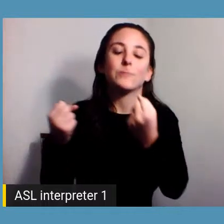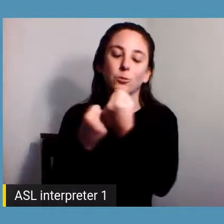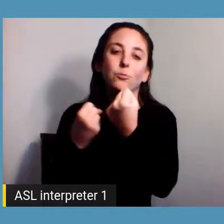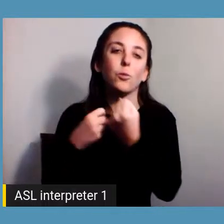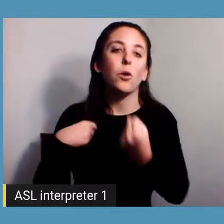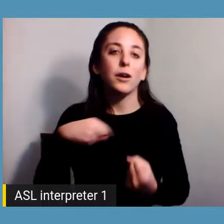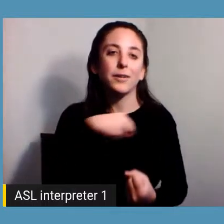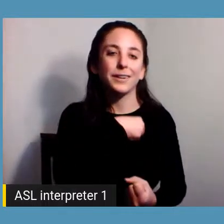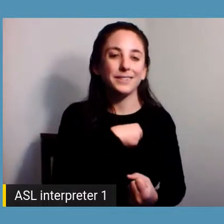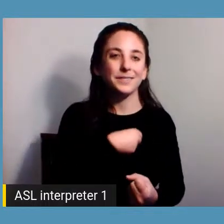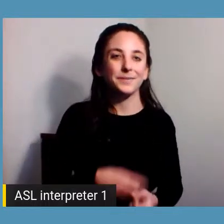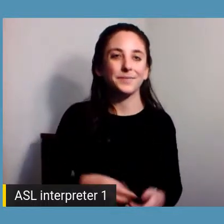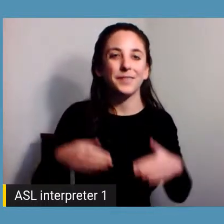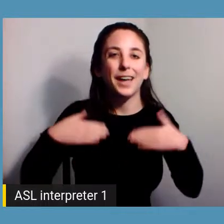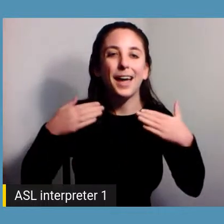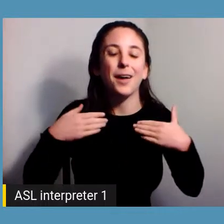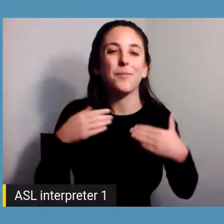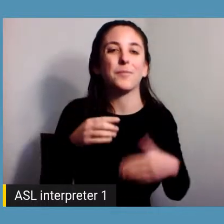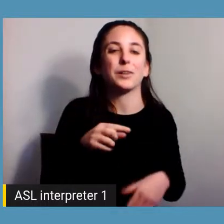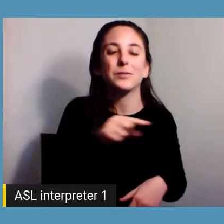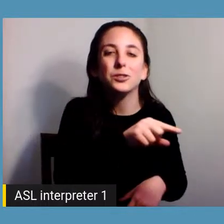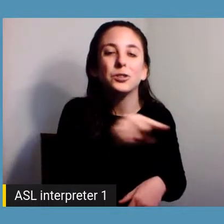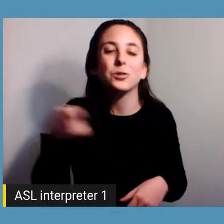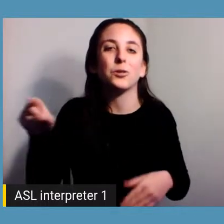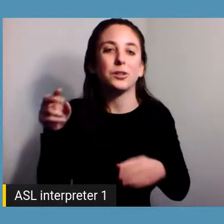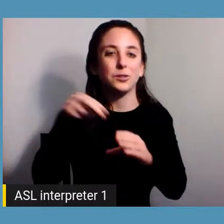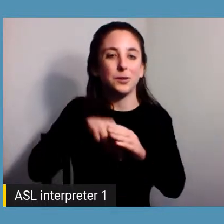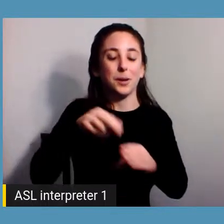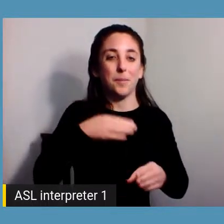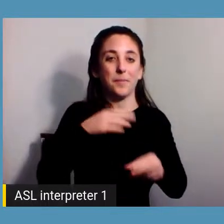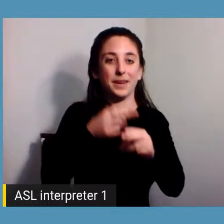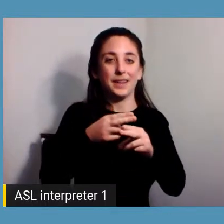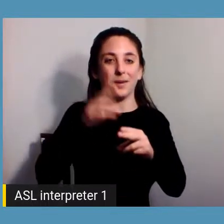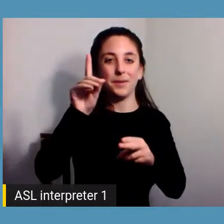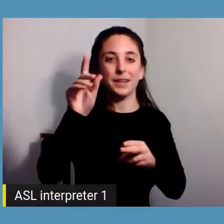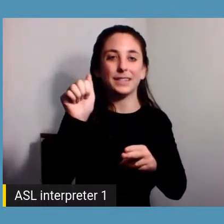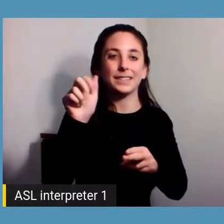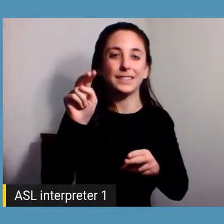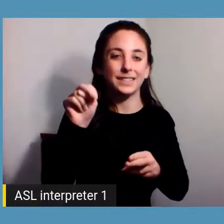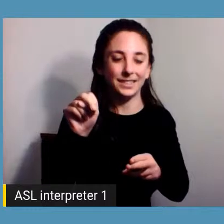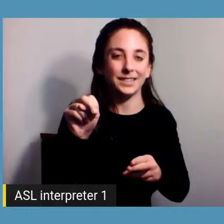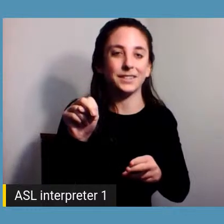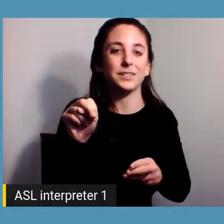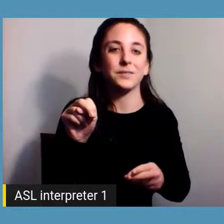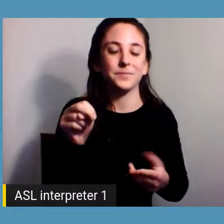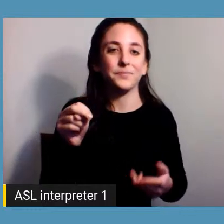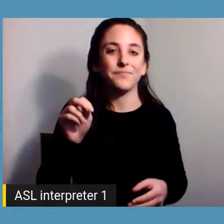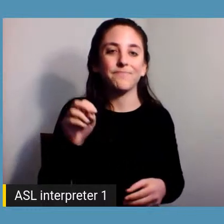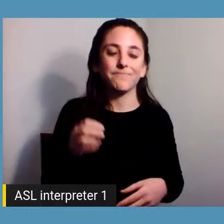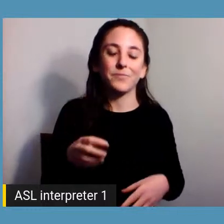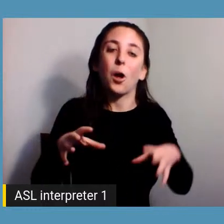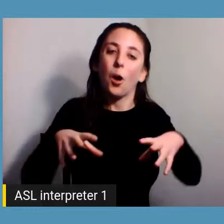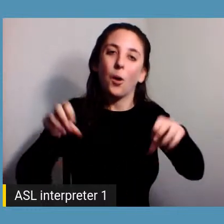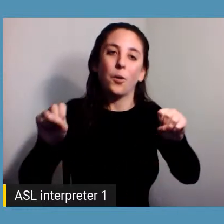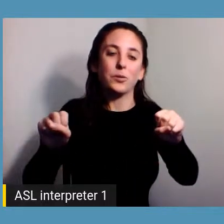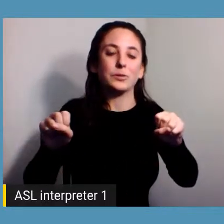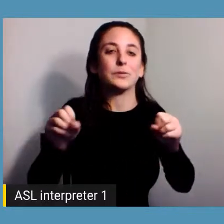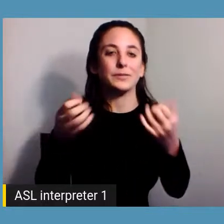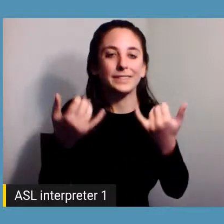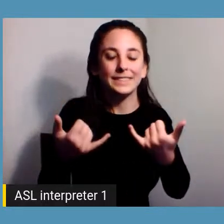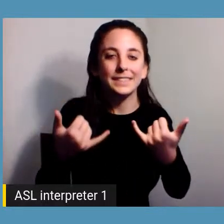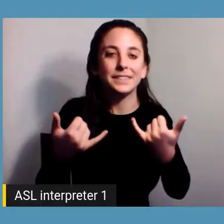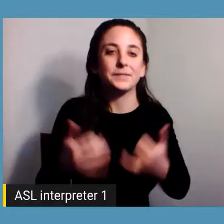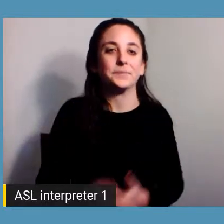today. My name is Dan Yeager, and I'm the Executive Director of the New England Museum Association and your host for this final module of the